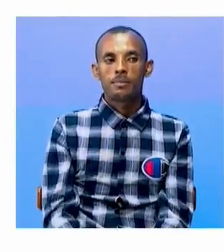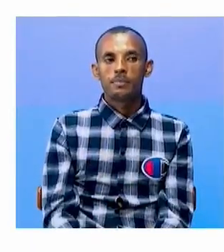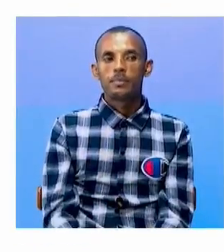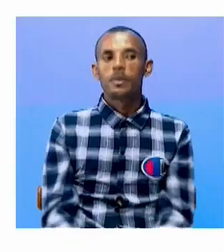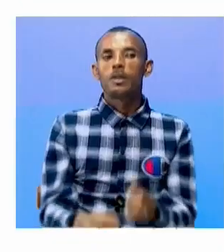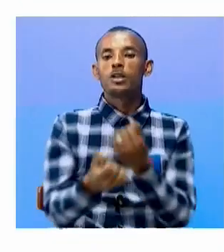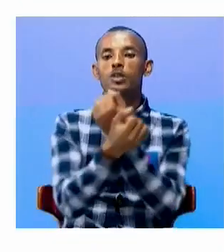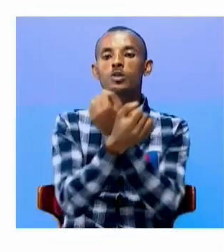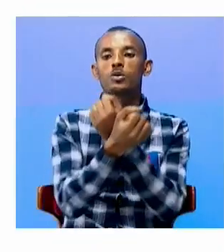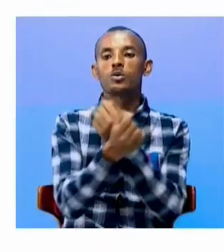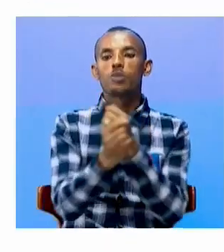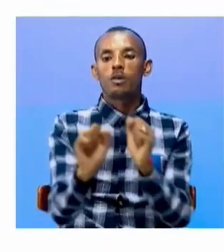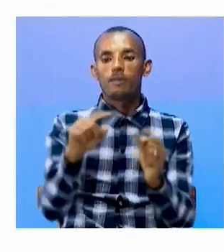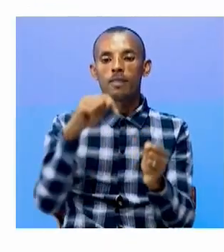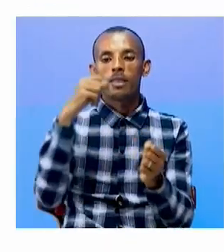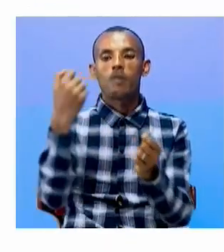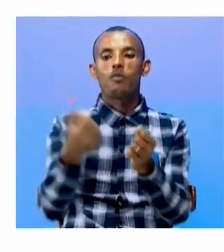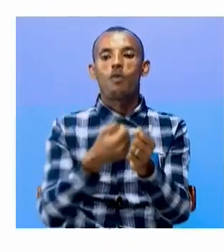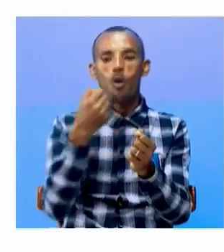solve the following.